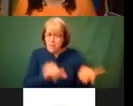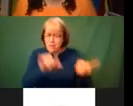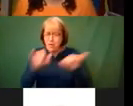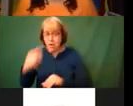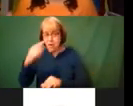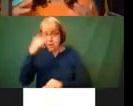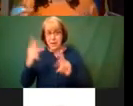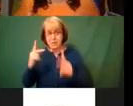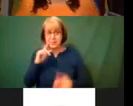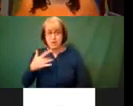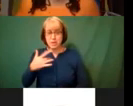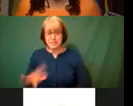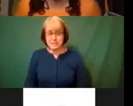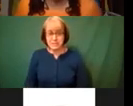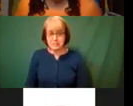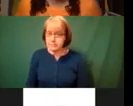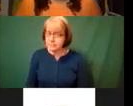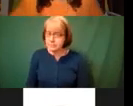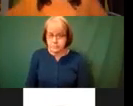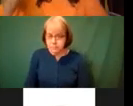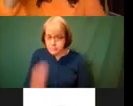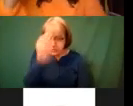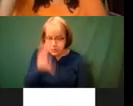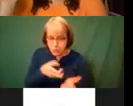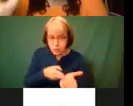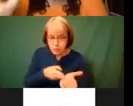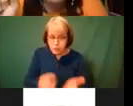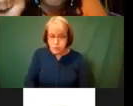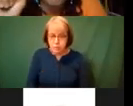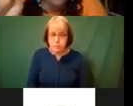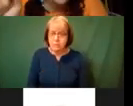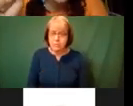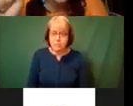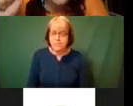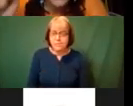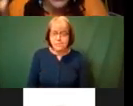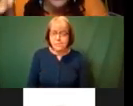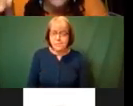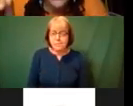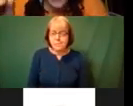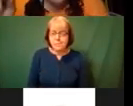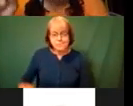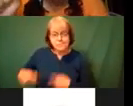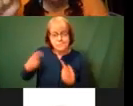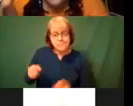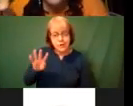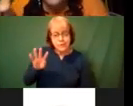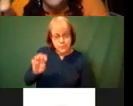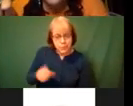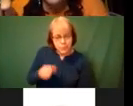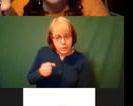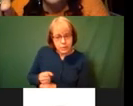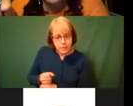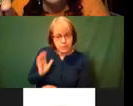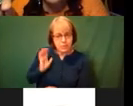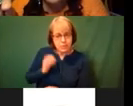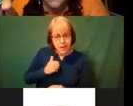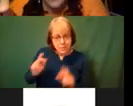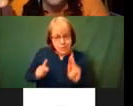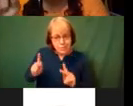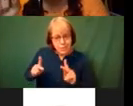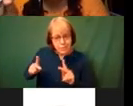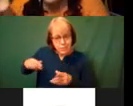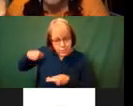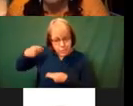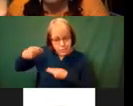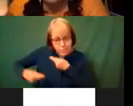just too sensitive, let me tell you something. When you've spent 400 years having your ancestors